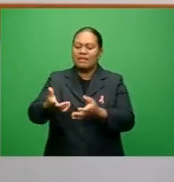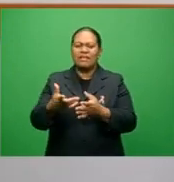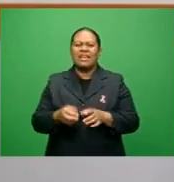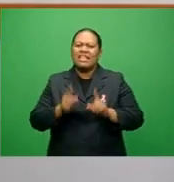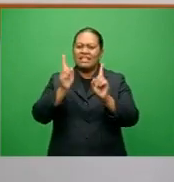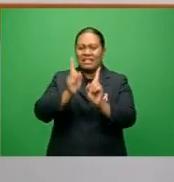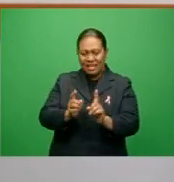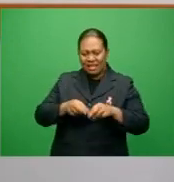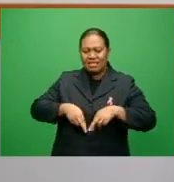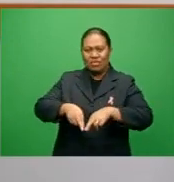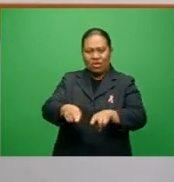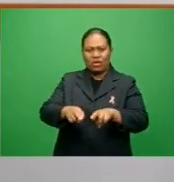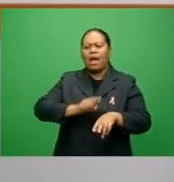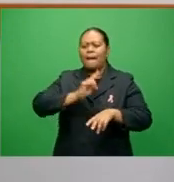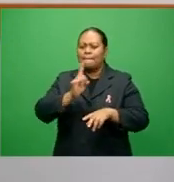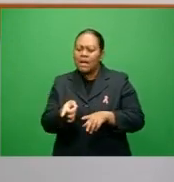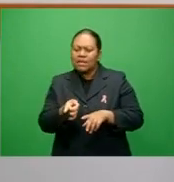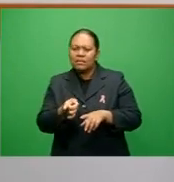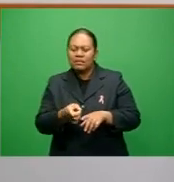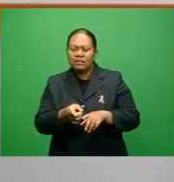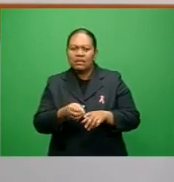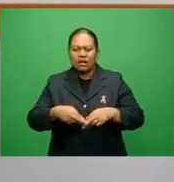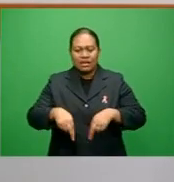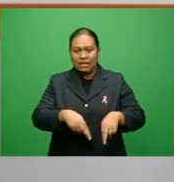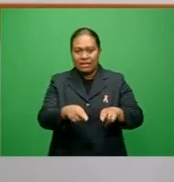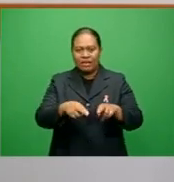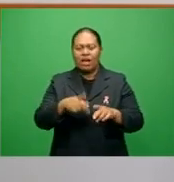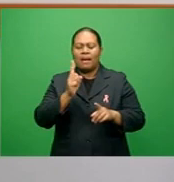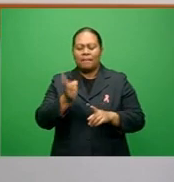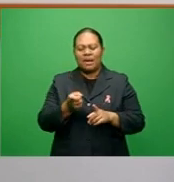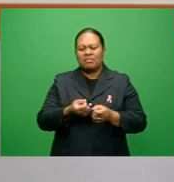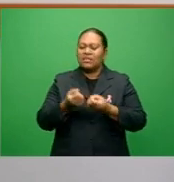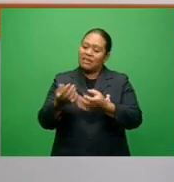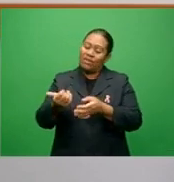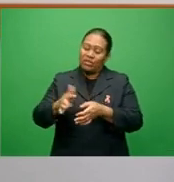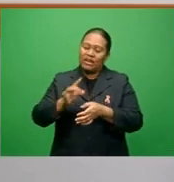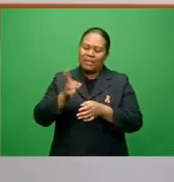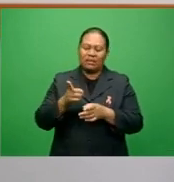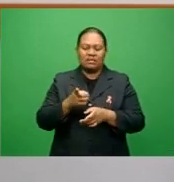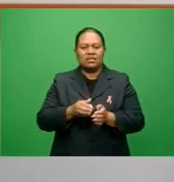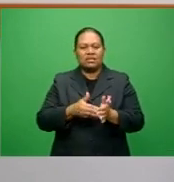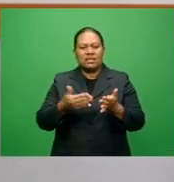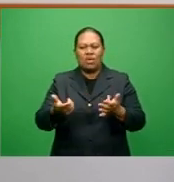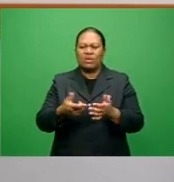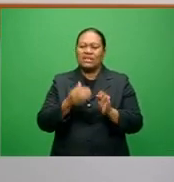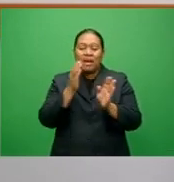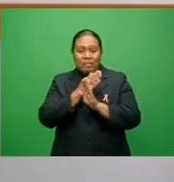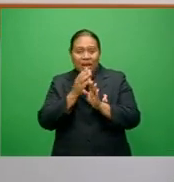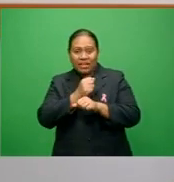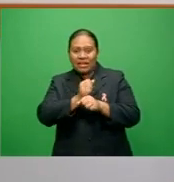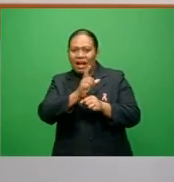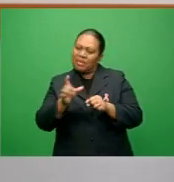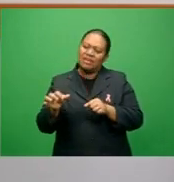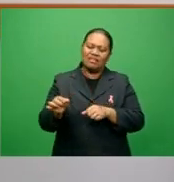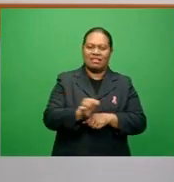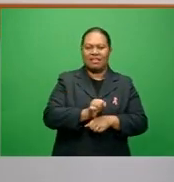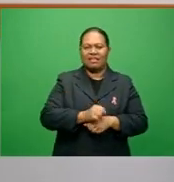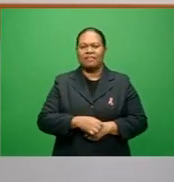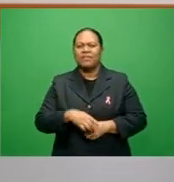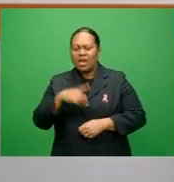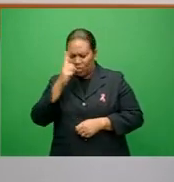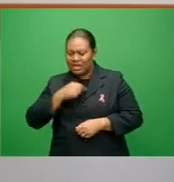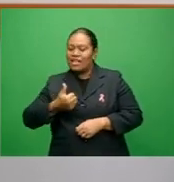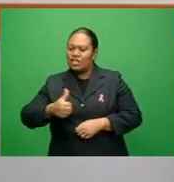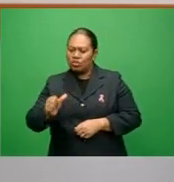to a private investor. That has become a major concern for us because we could have utilized that